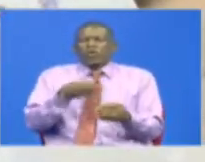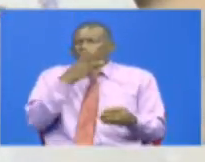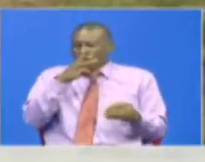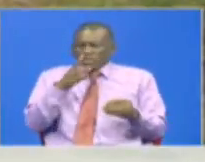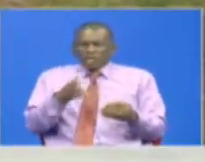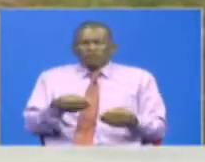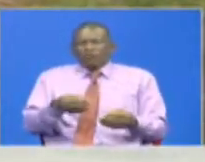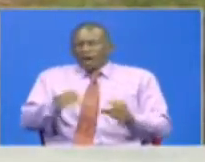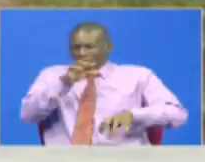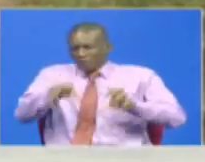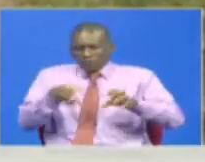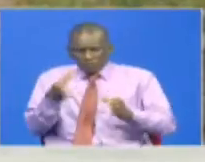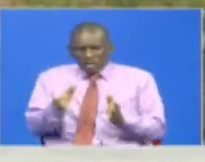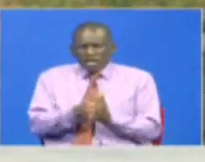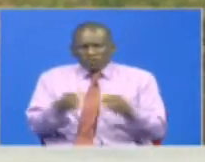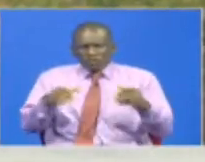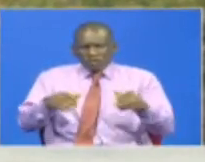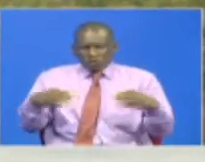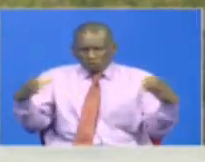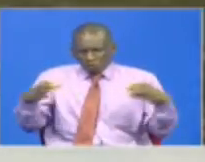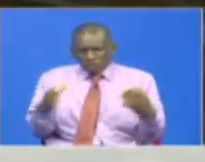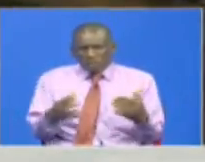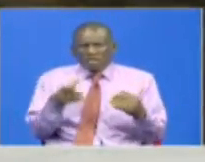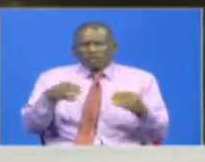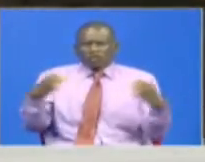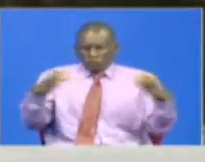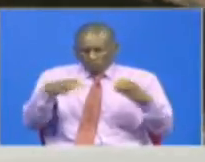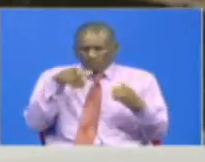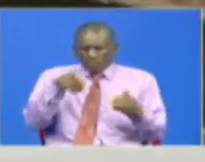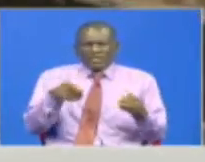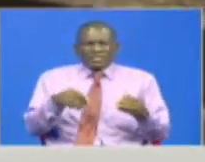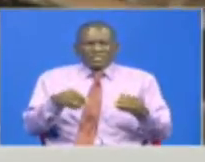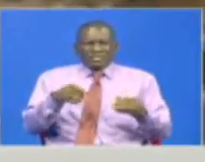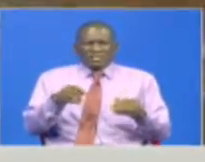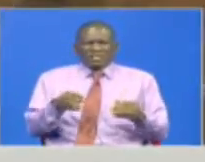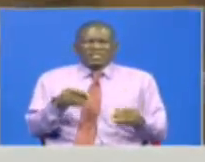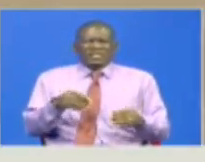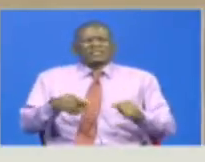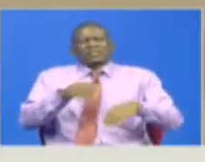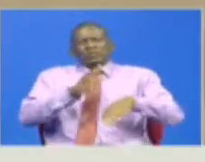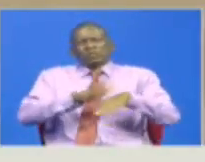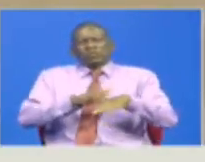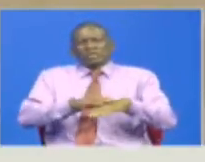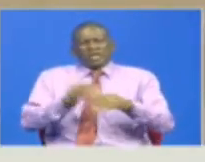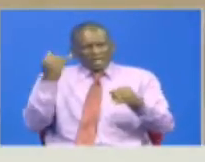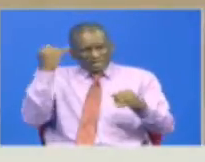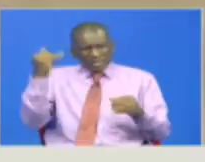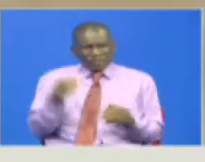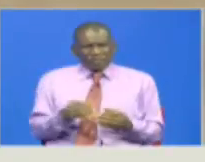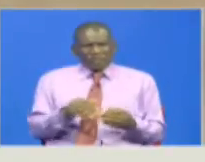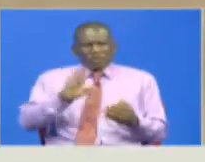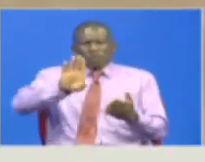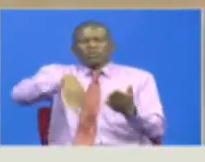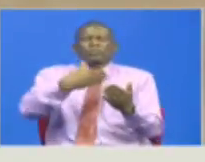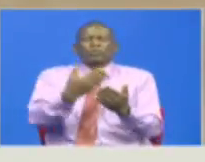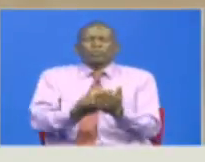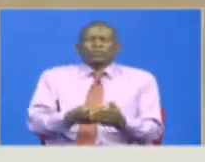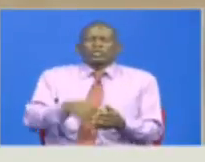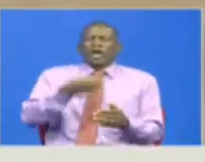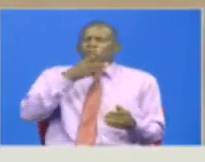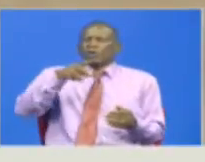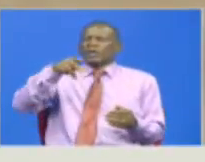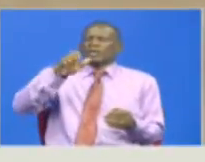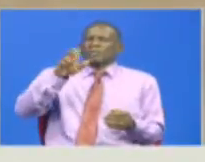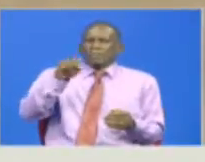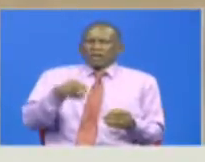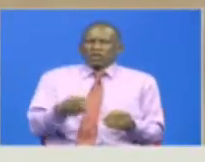animals. For the community, this intervention wouldn't have come at a better time. Proposed a water pan of